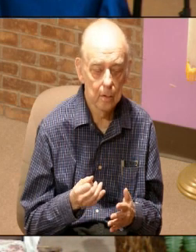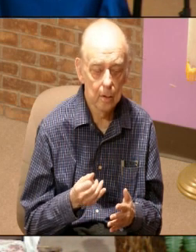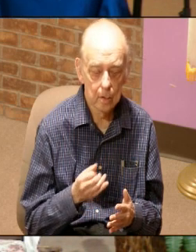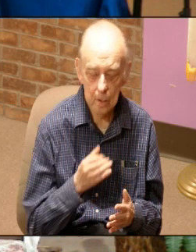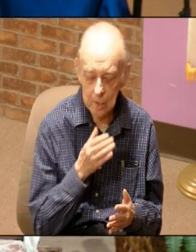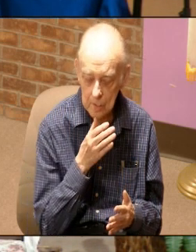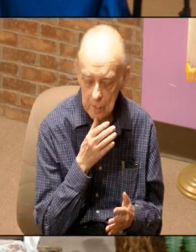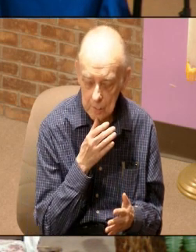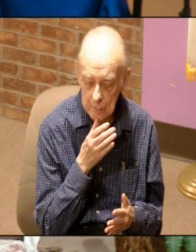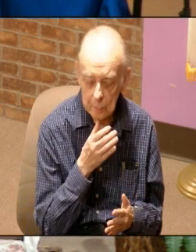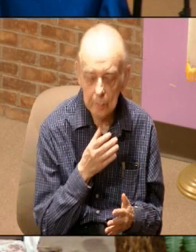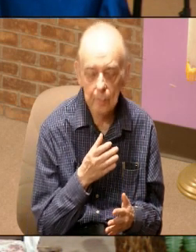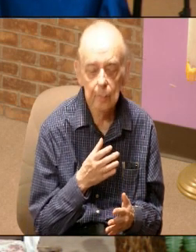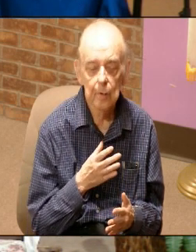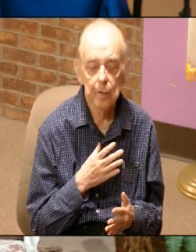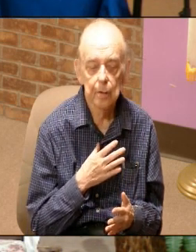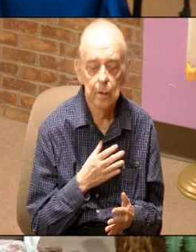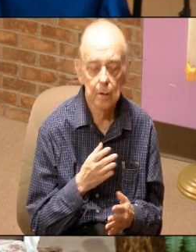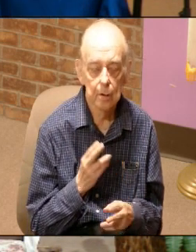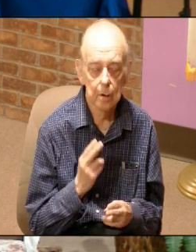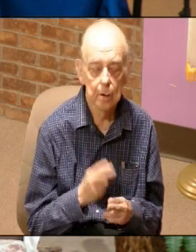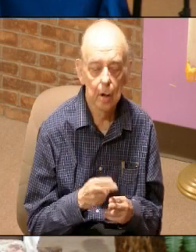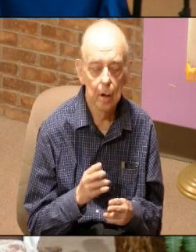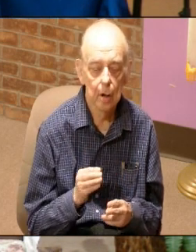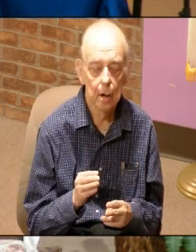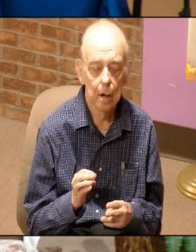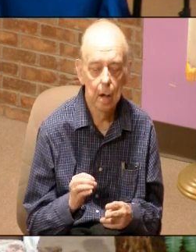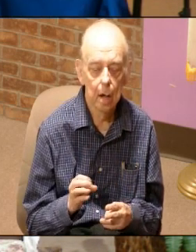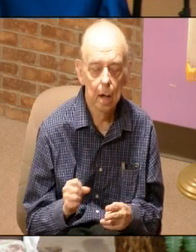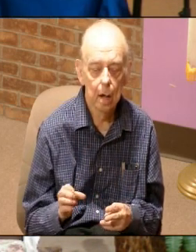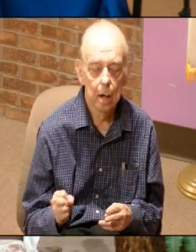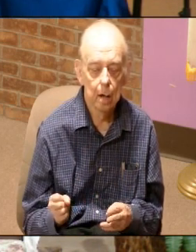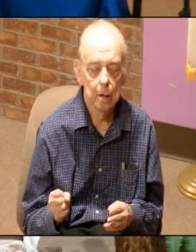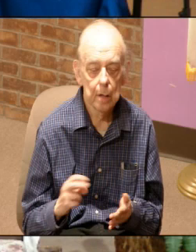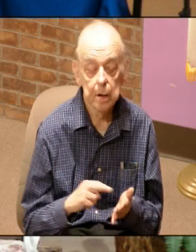Moses Moses meant